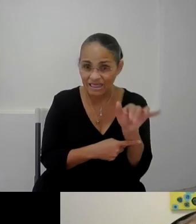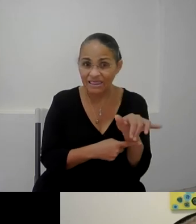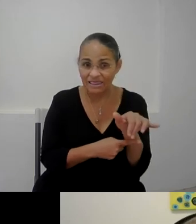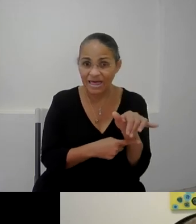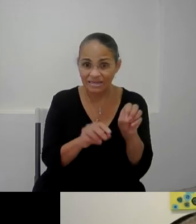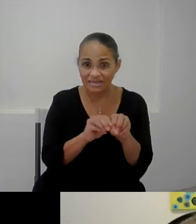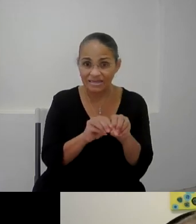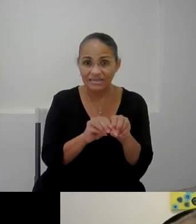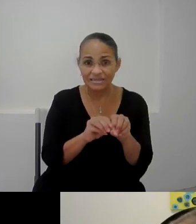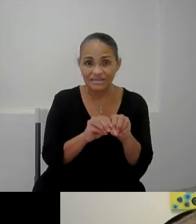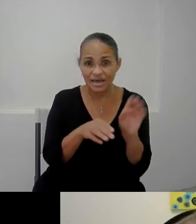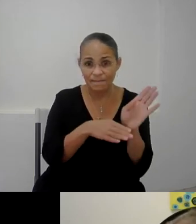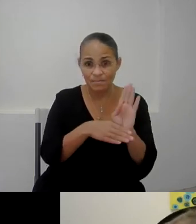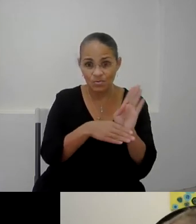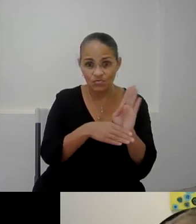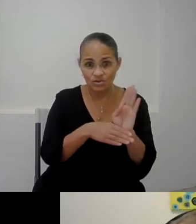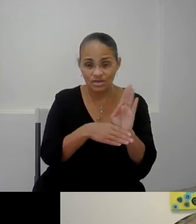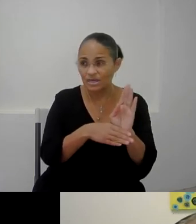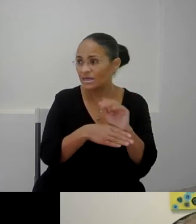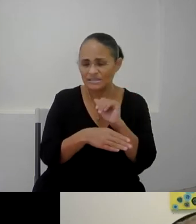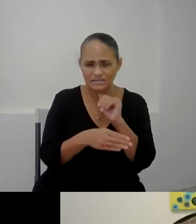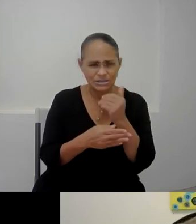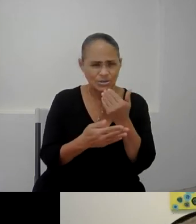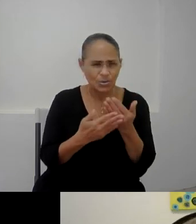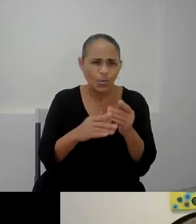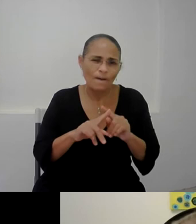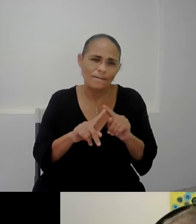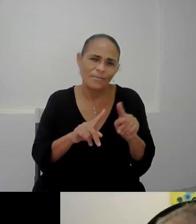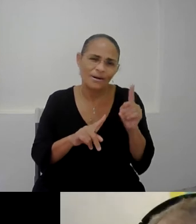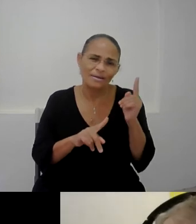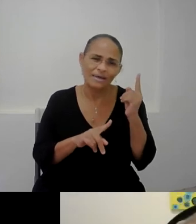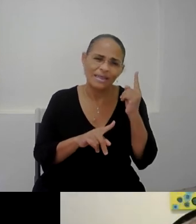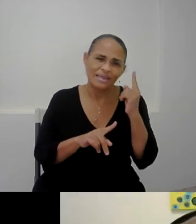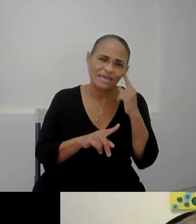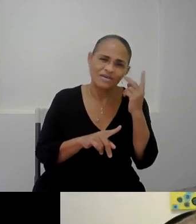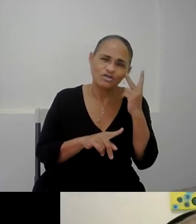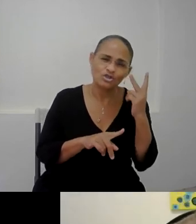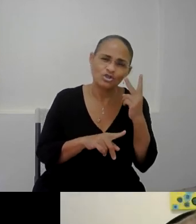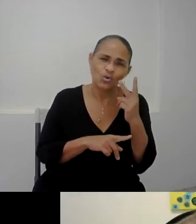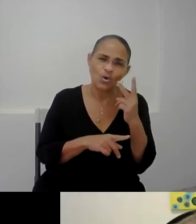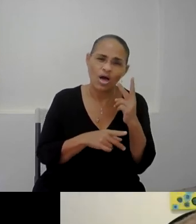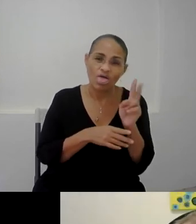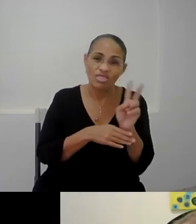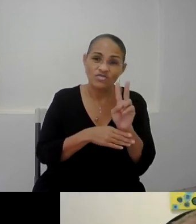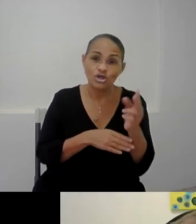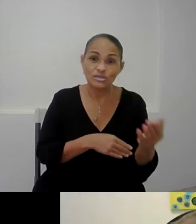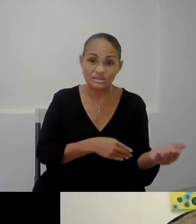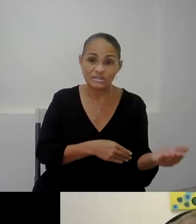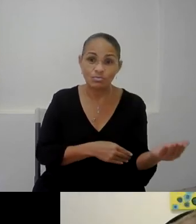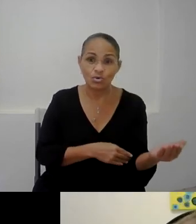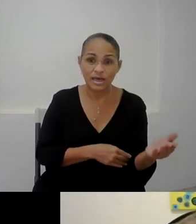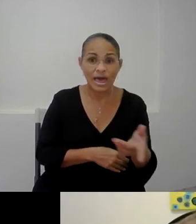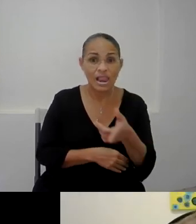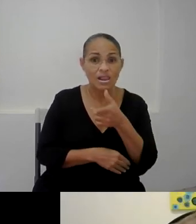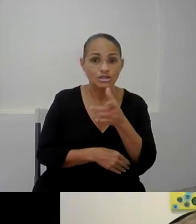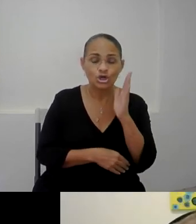that clip, which is unfortunate. But I think if you saw the videos this morning, you will lunchtime, you